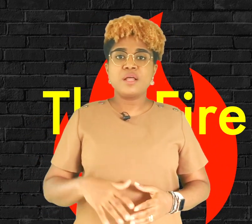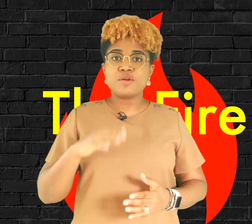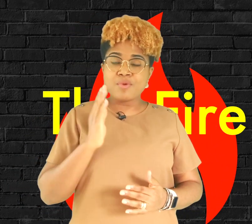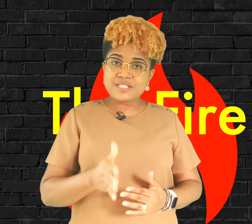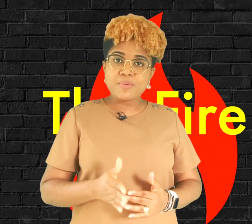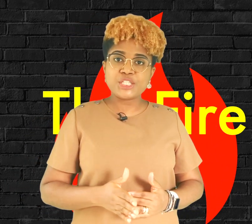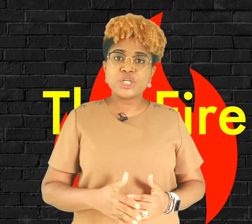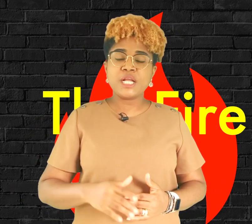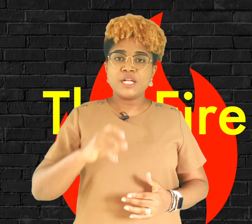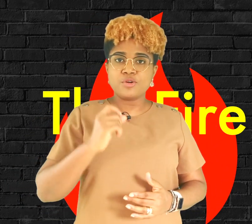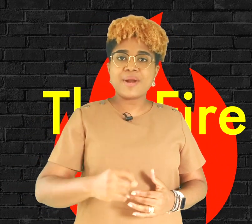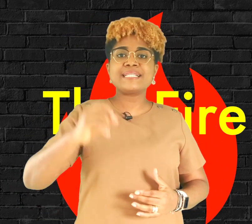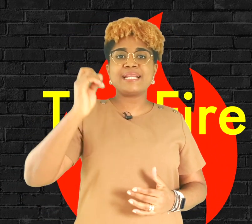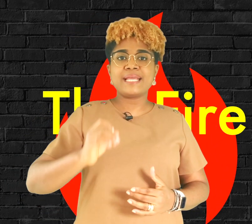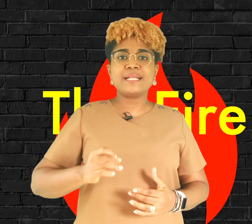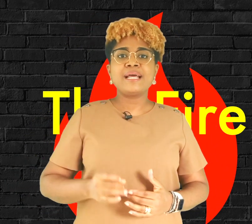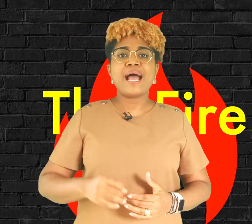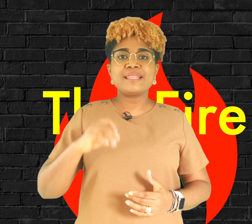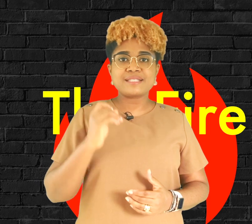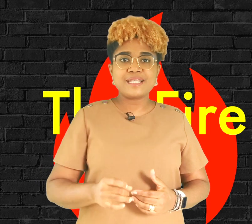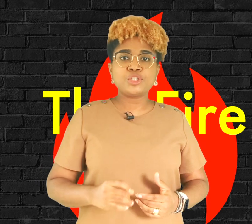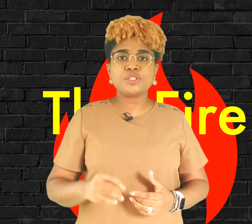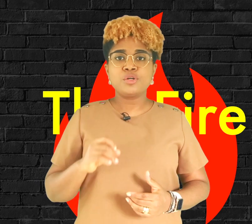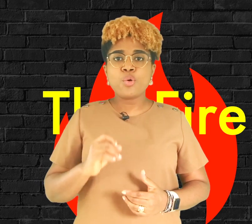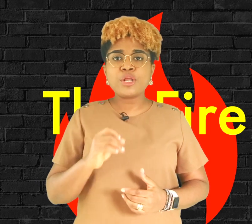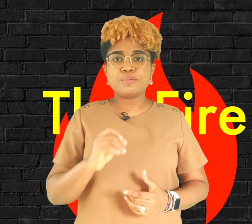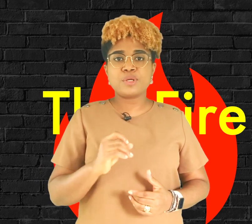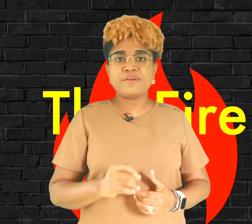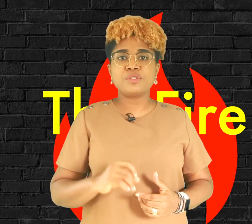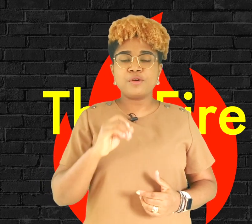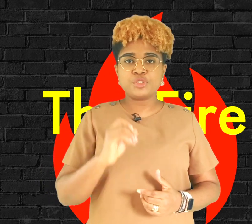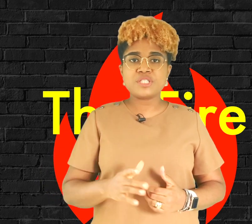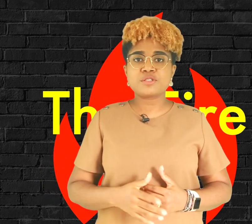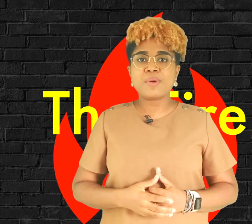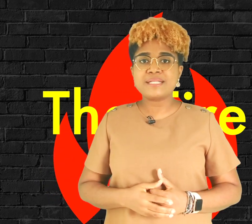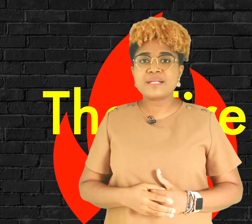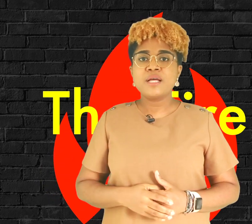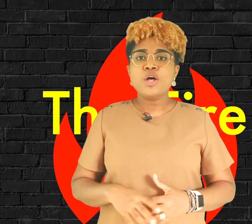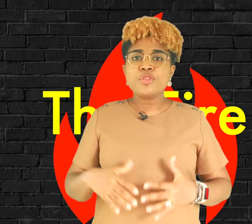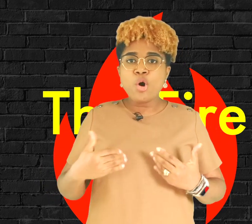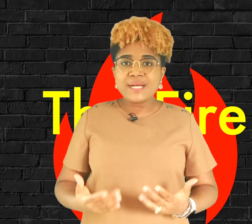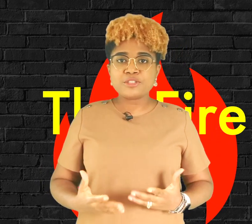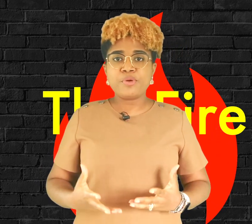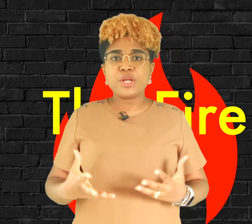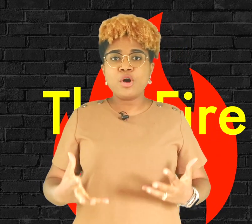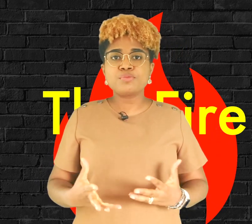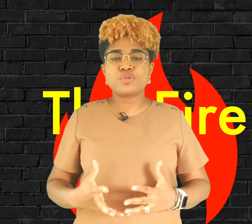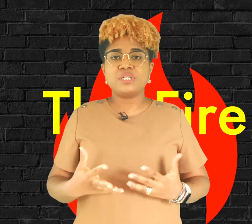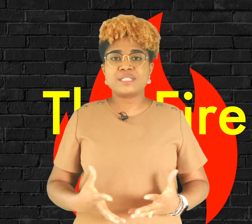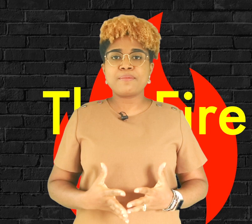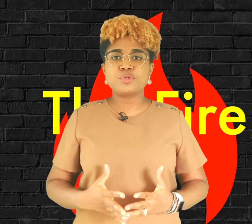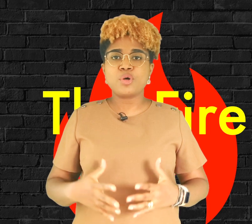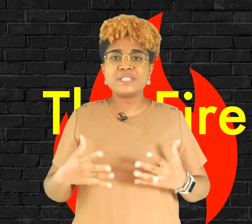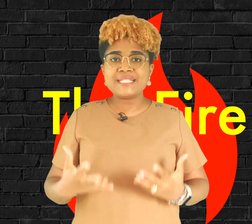cross, the resurrection, the rising again, and the ascension, going up to heaven, of Jesus Christ, the Holy Spirit